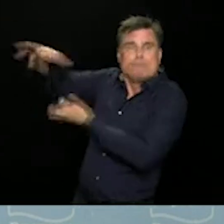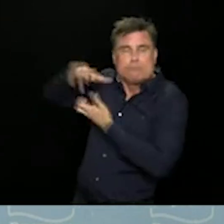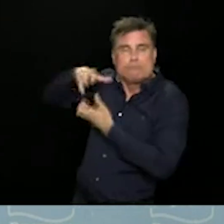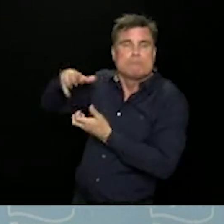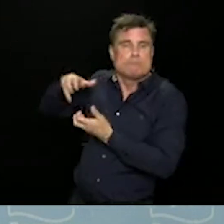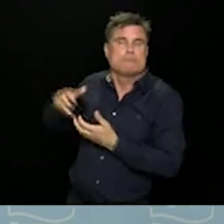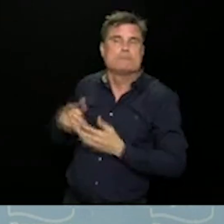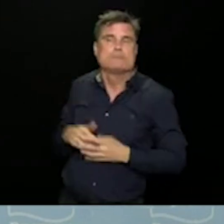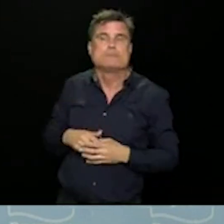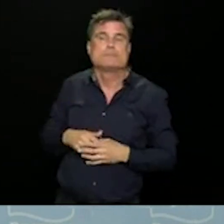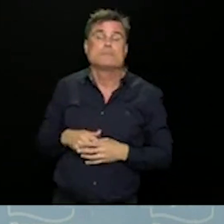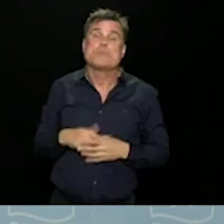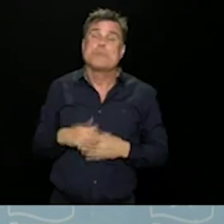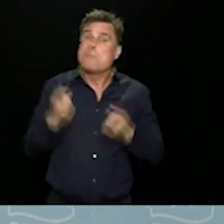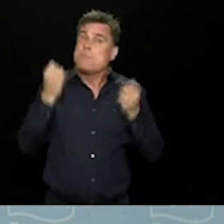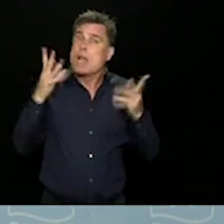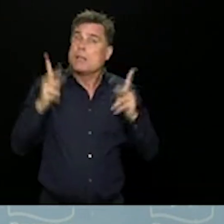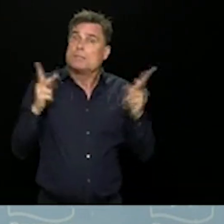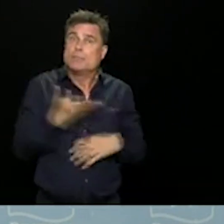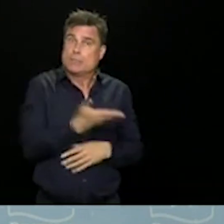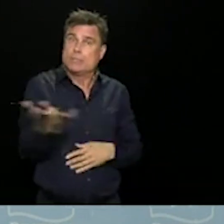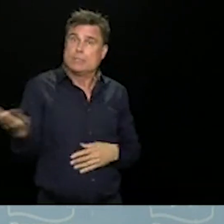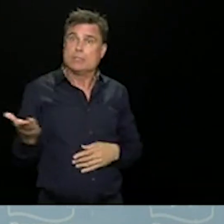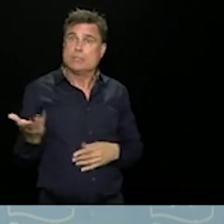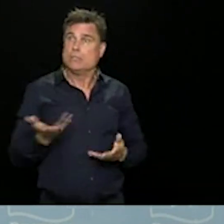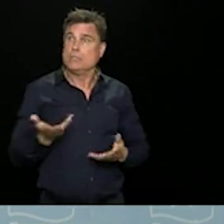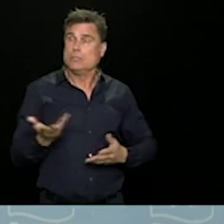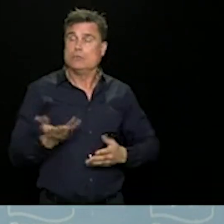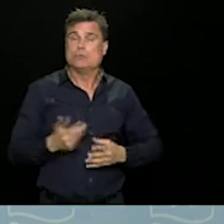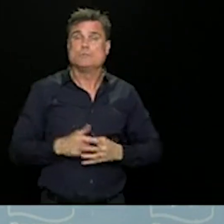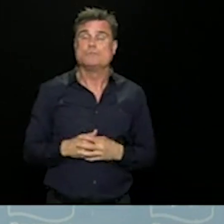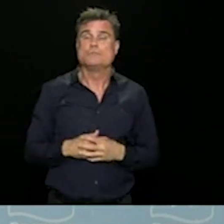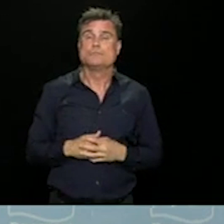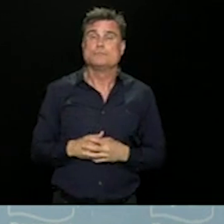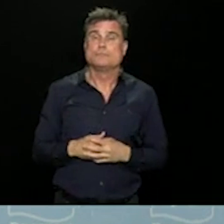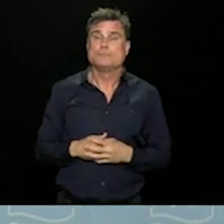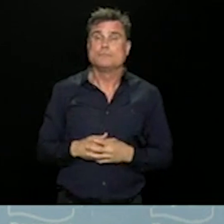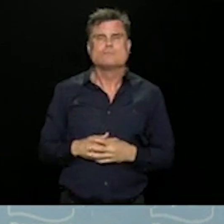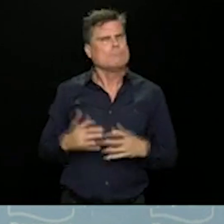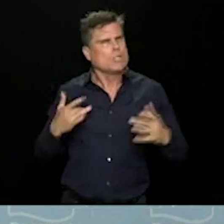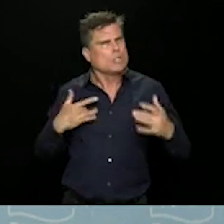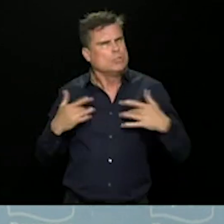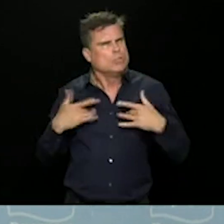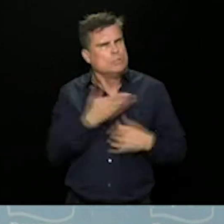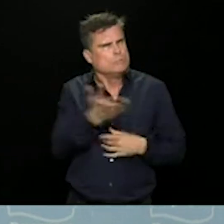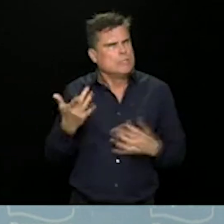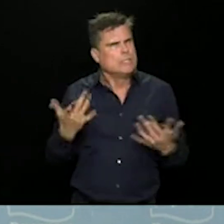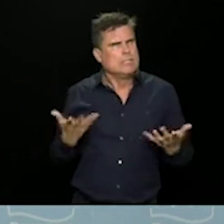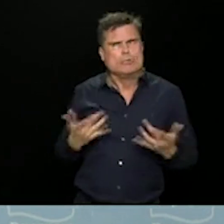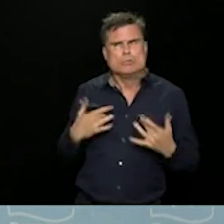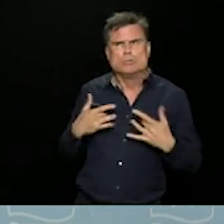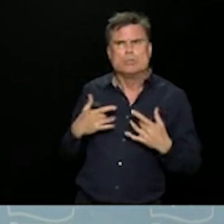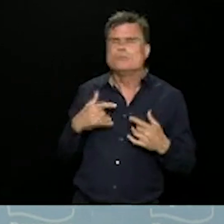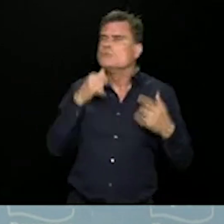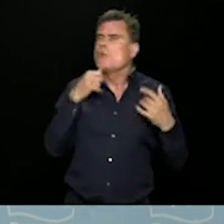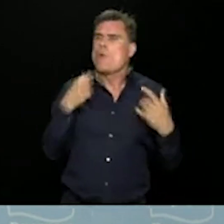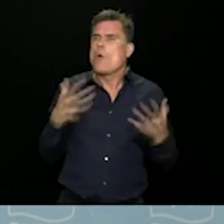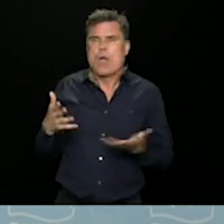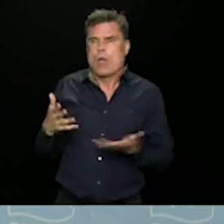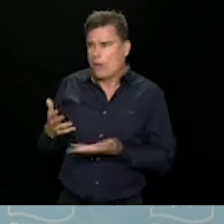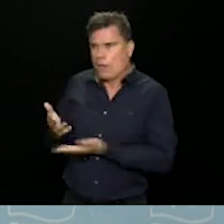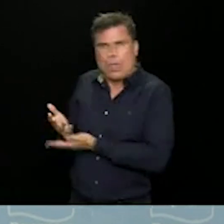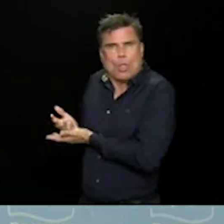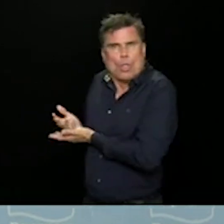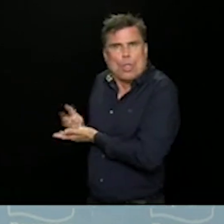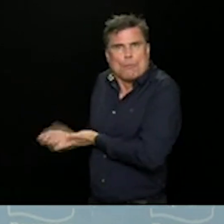from before, for example. These are important steps to both build confidence in the system and ensure that we continue to be prepared.